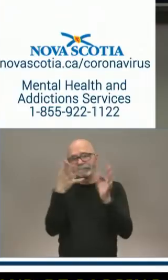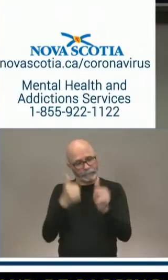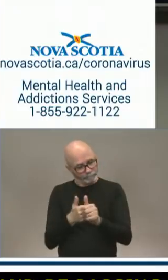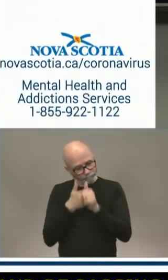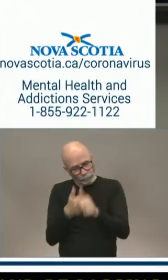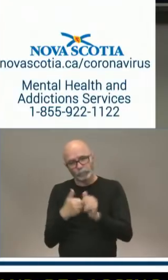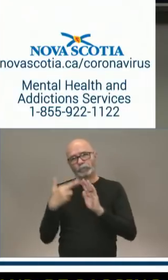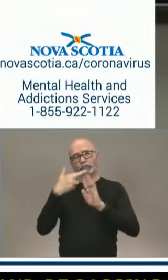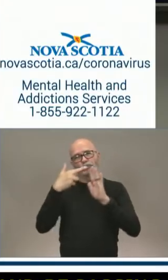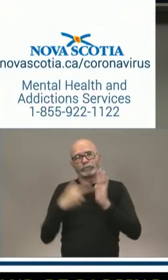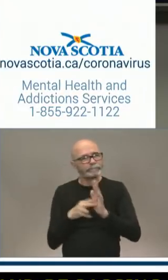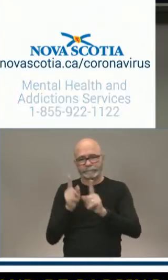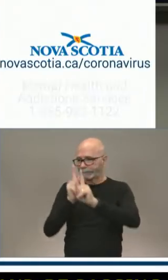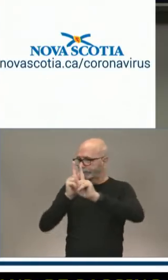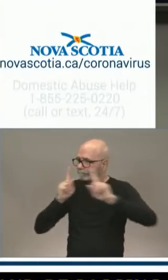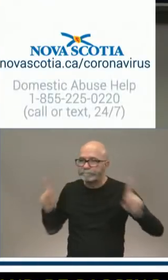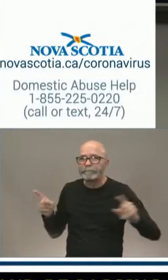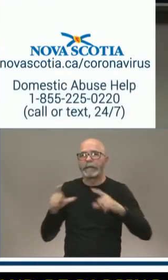have COVID